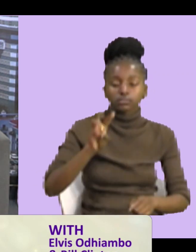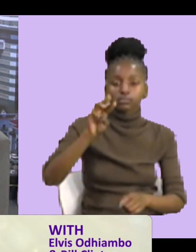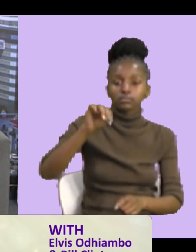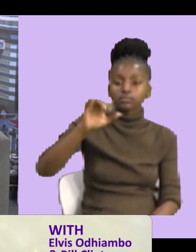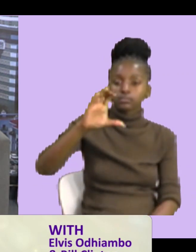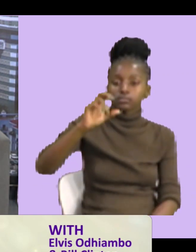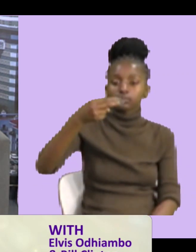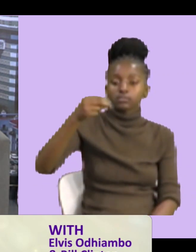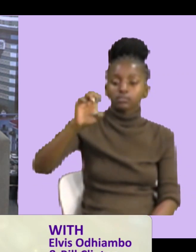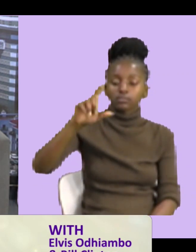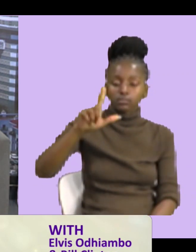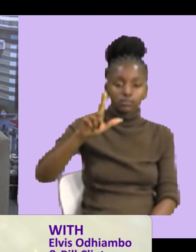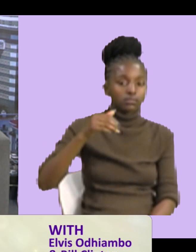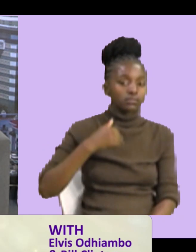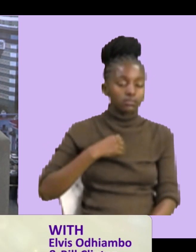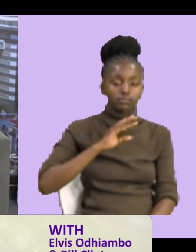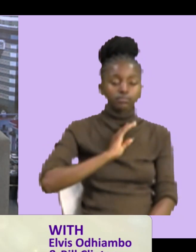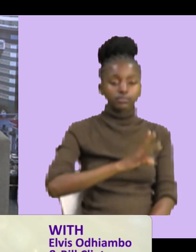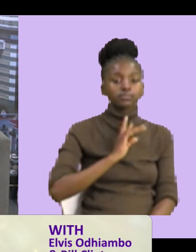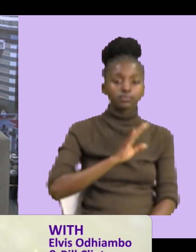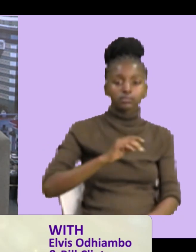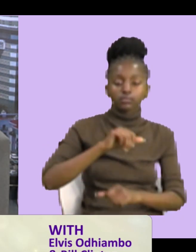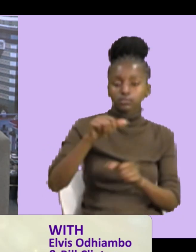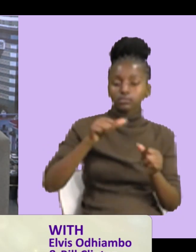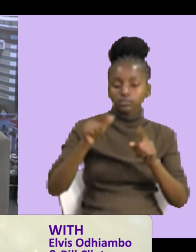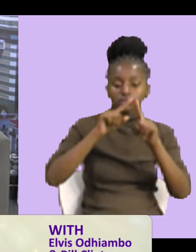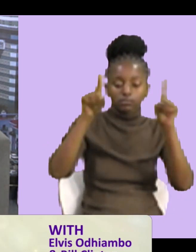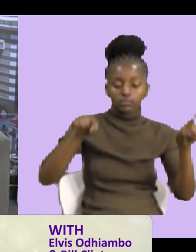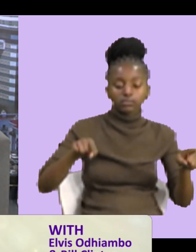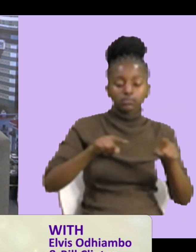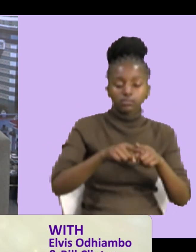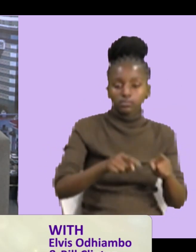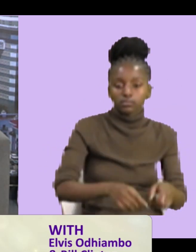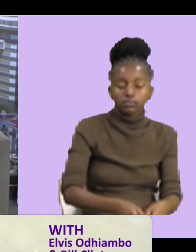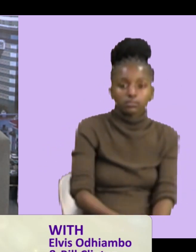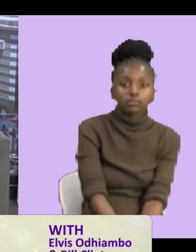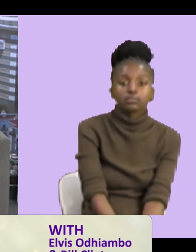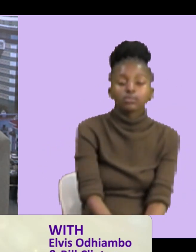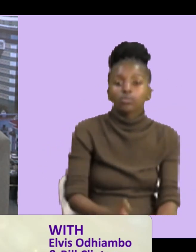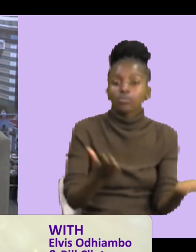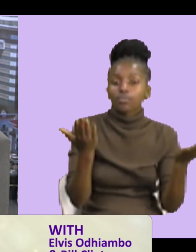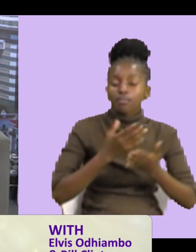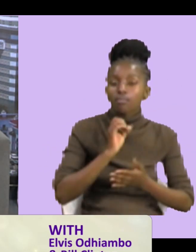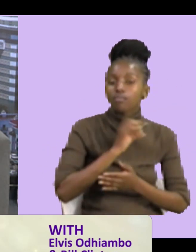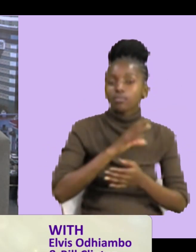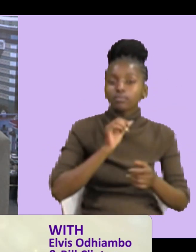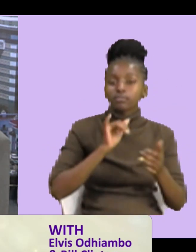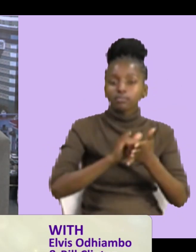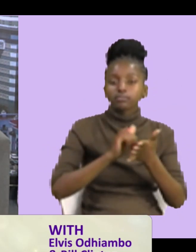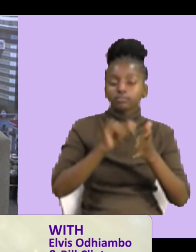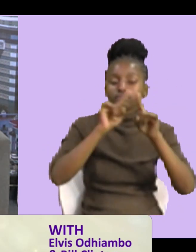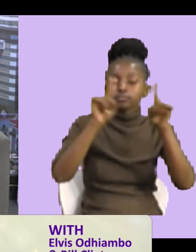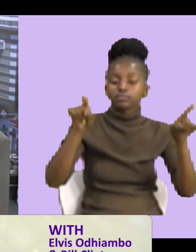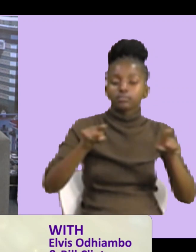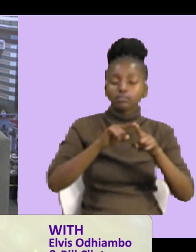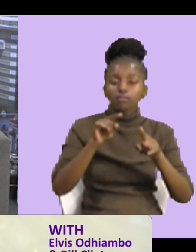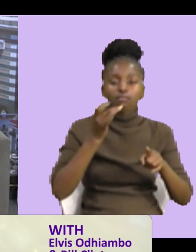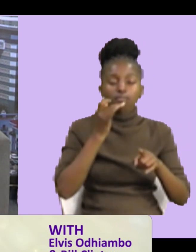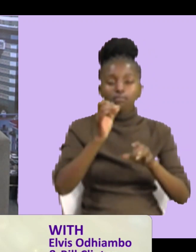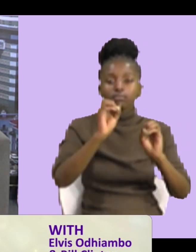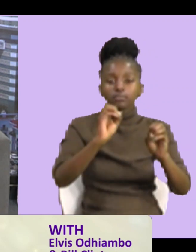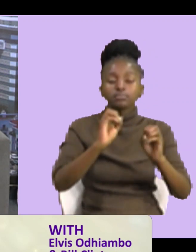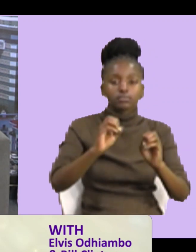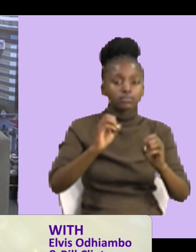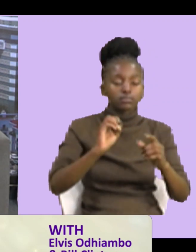against the VAR last time out, where he complained that VAR are being unfair with him, they'll be playing